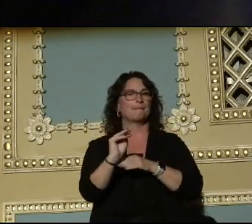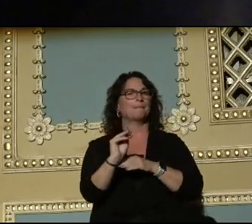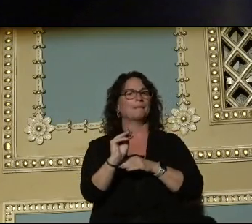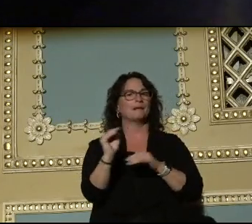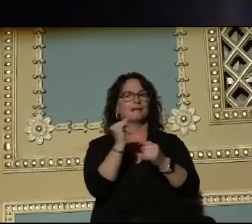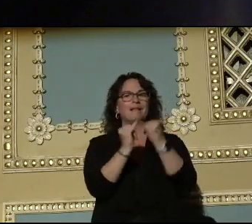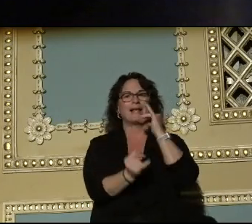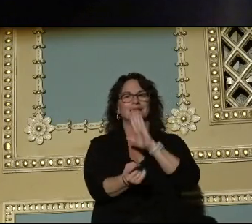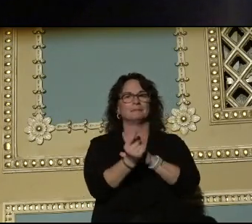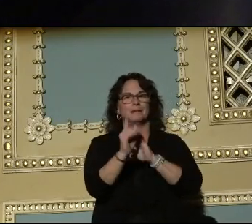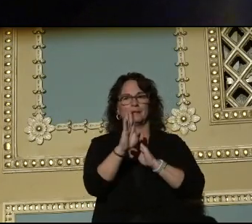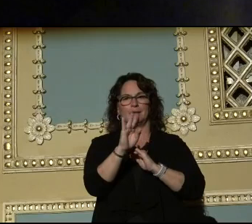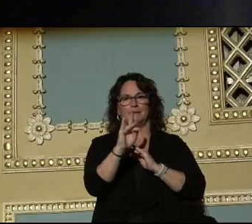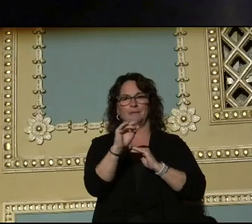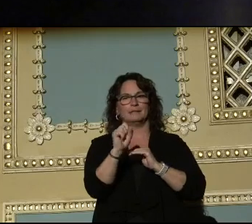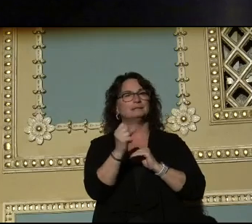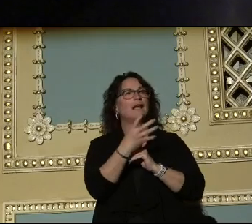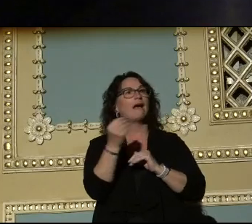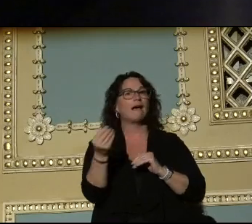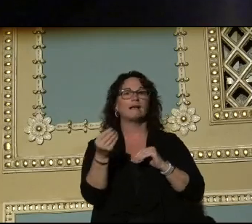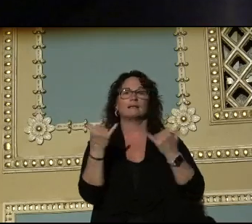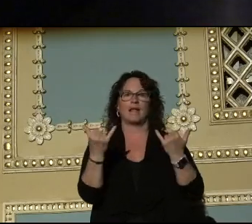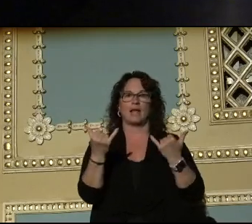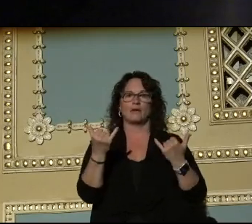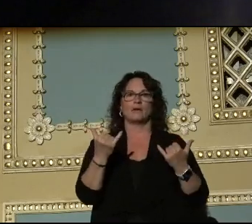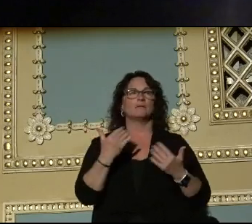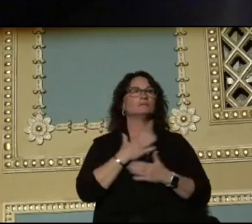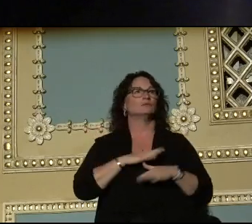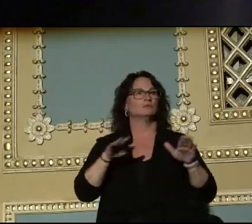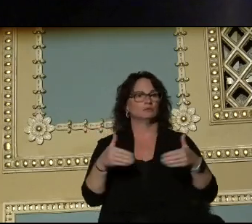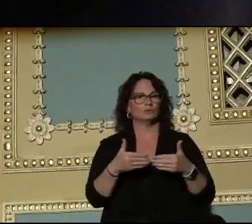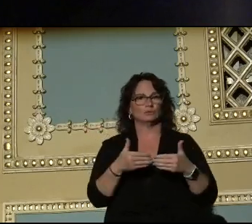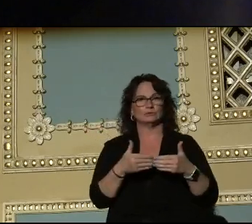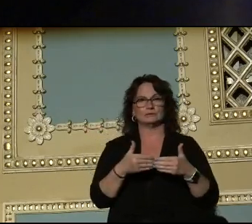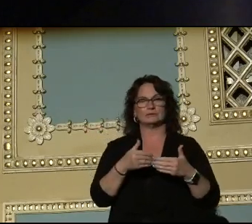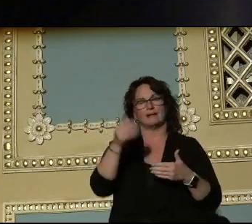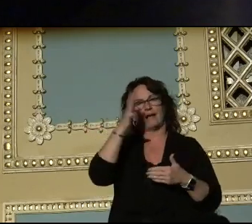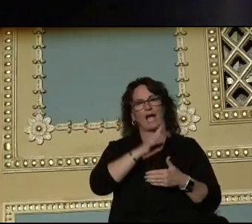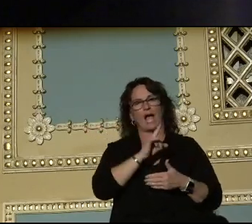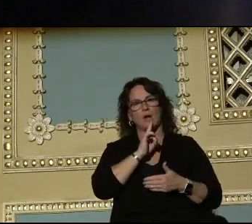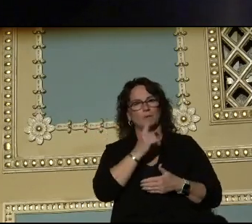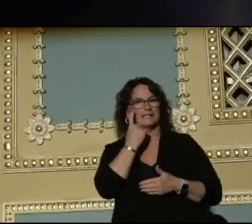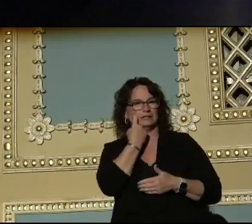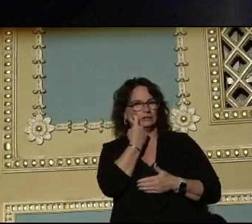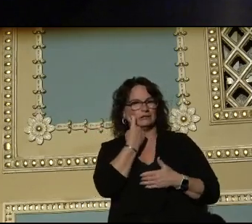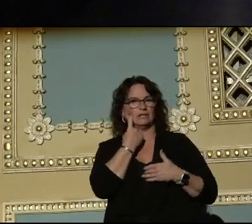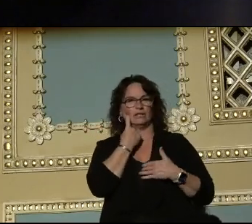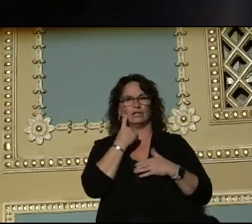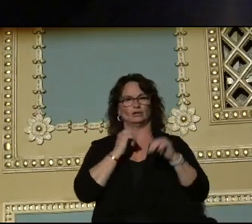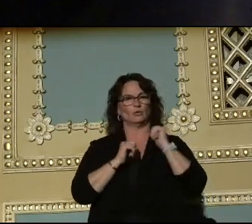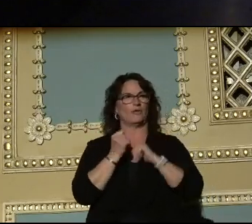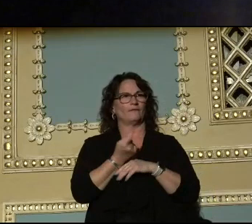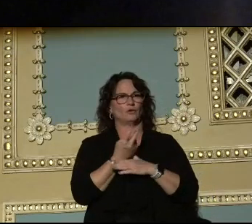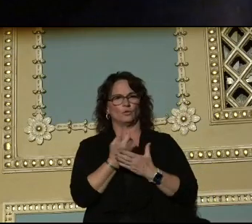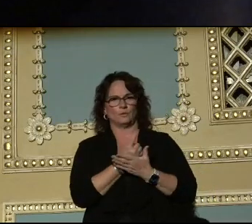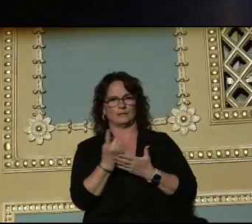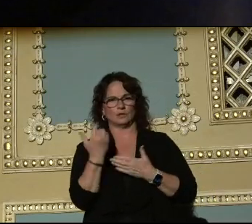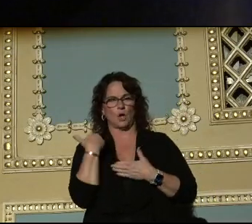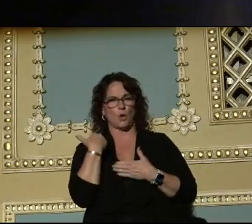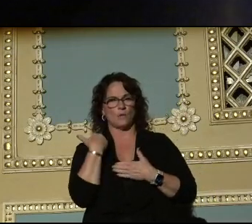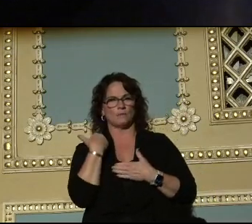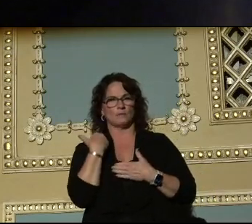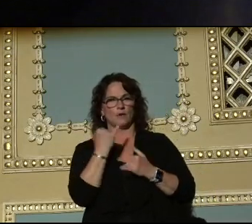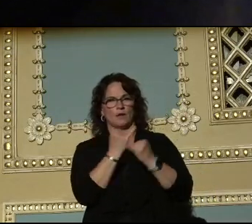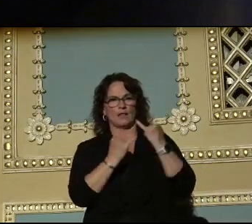those last-minute bids in. And then now it's my pleasure to introduce a guy that I just got to do a show with a few weeks ago,